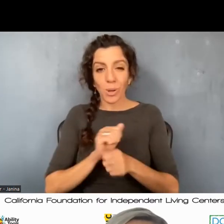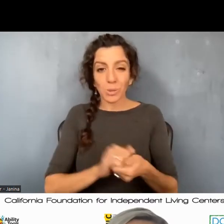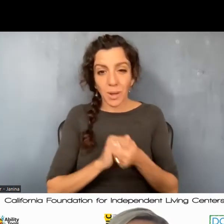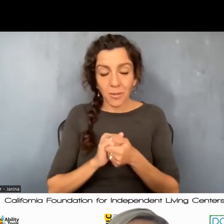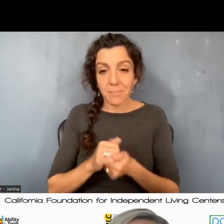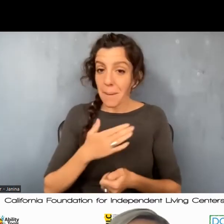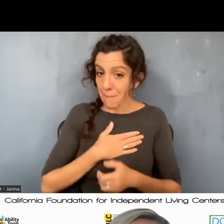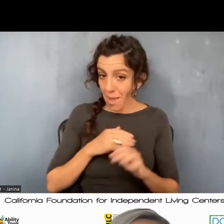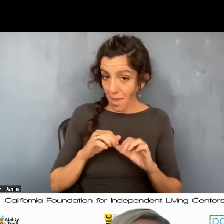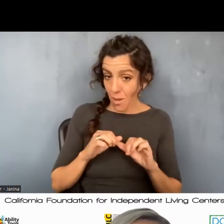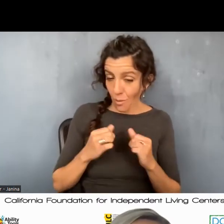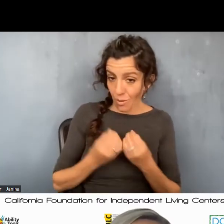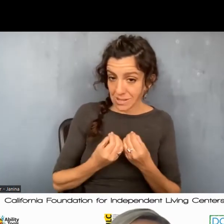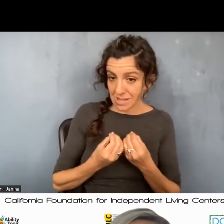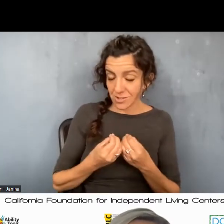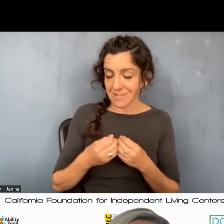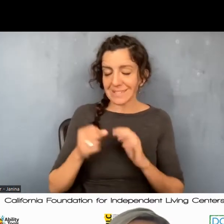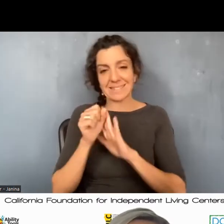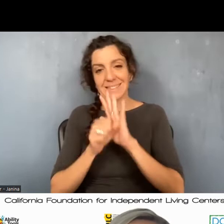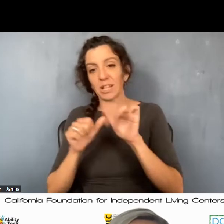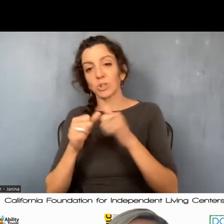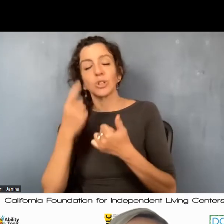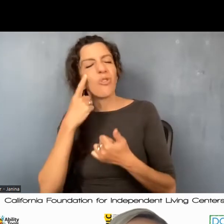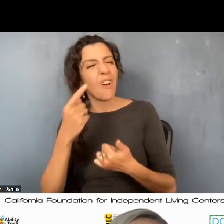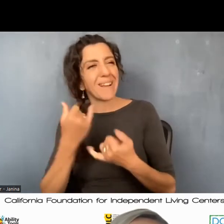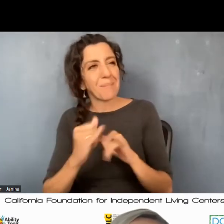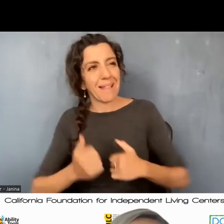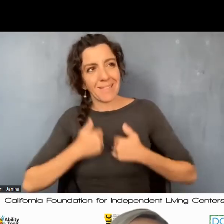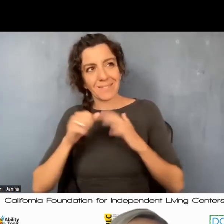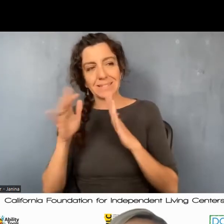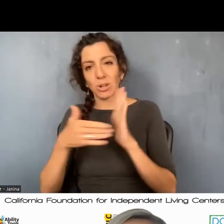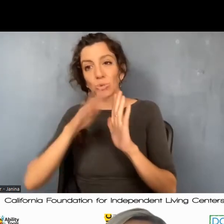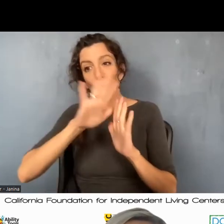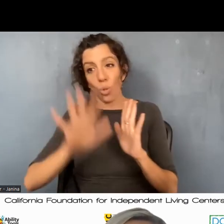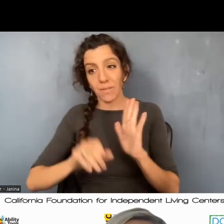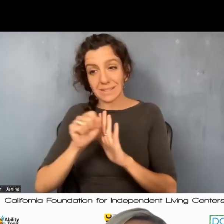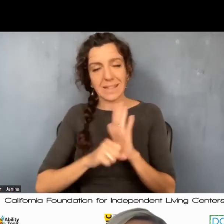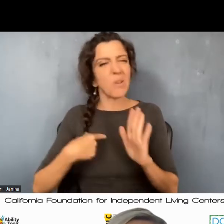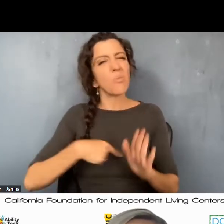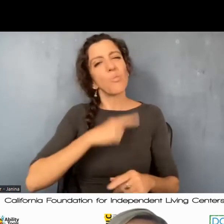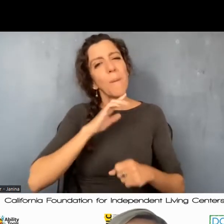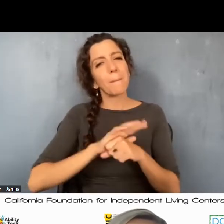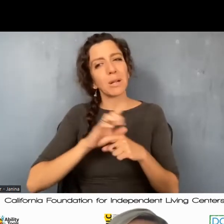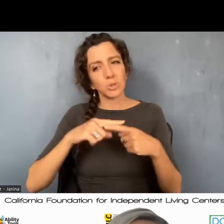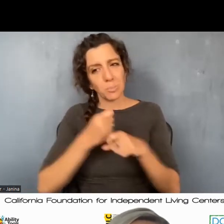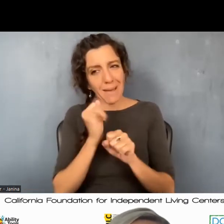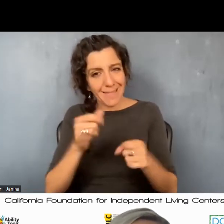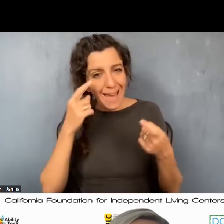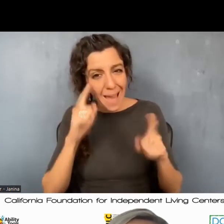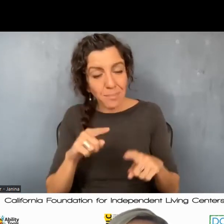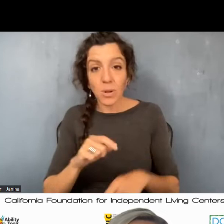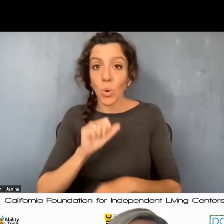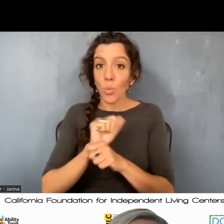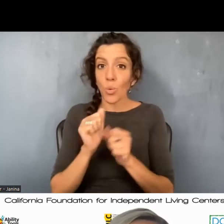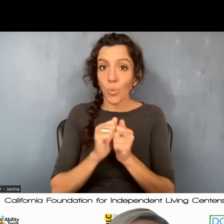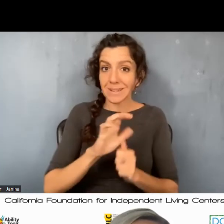State Association of Independent Living Centers across California, is committed to really making that happen and working with CDA and